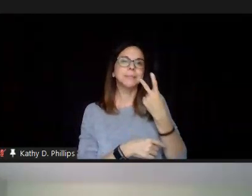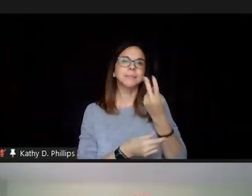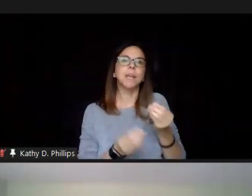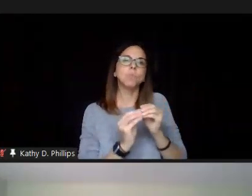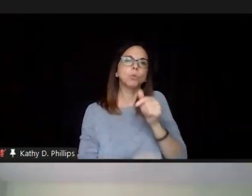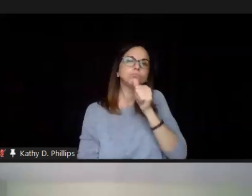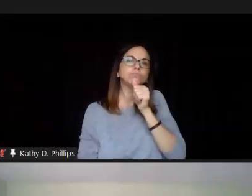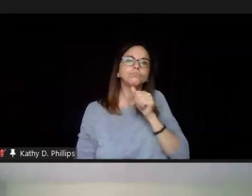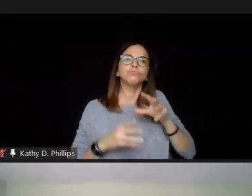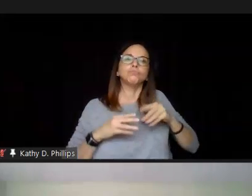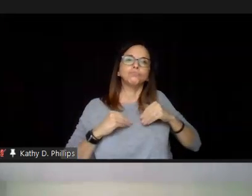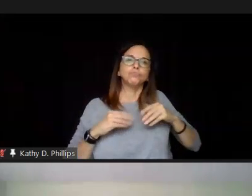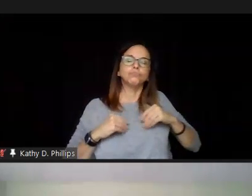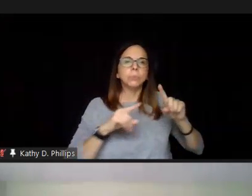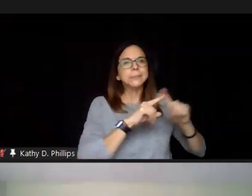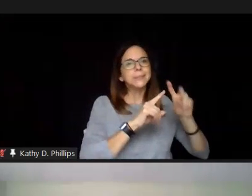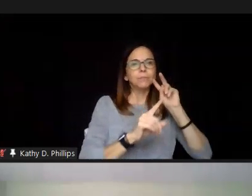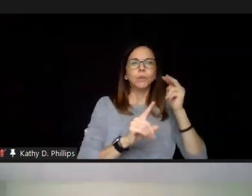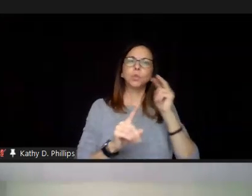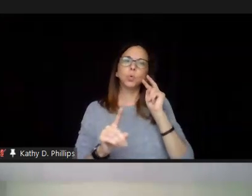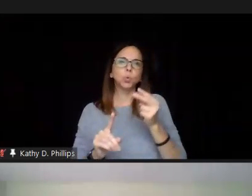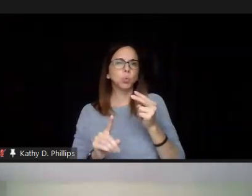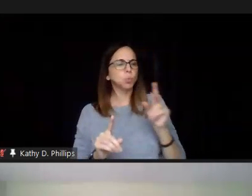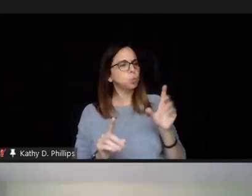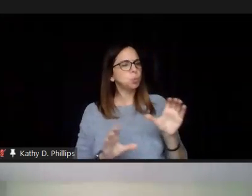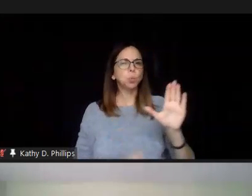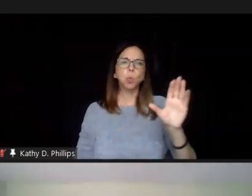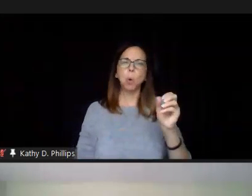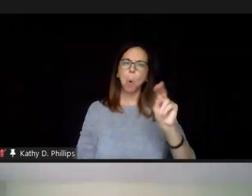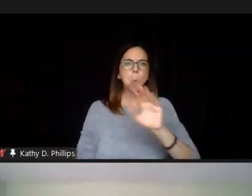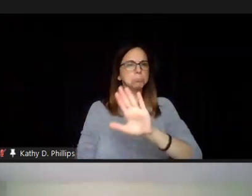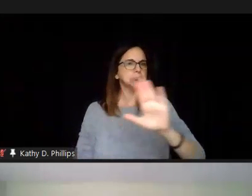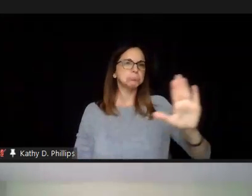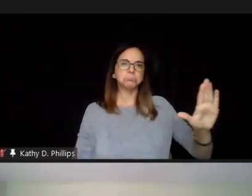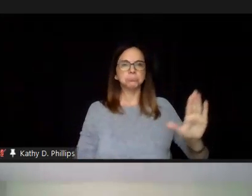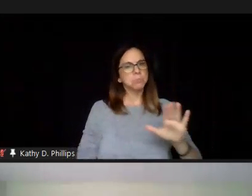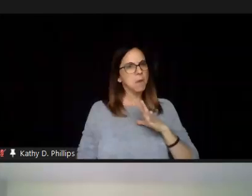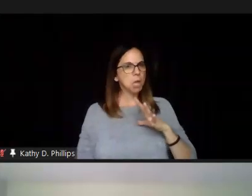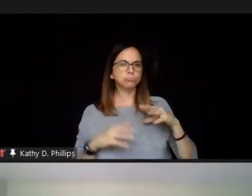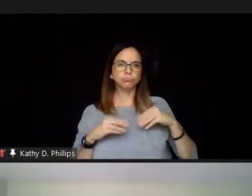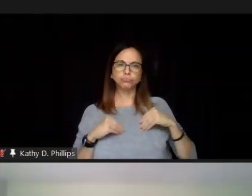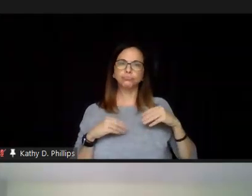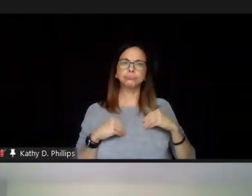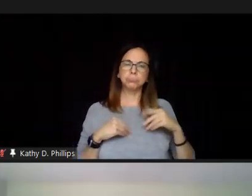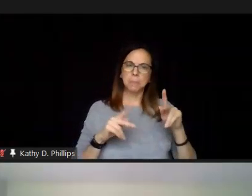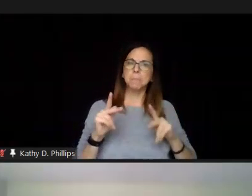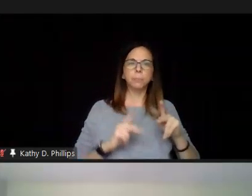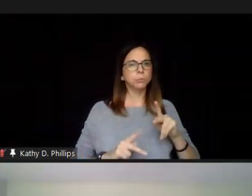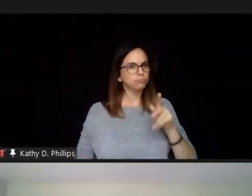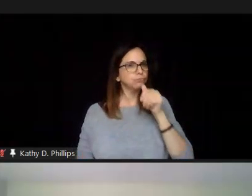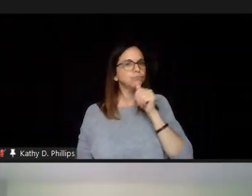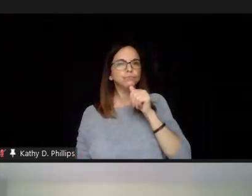for different views. Everybody, you just do what you want to do in the Mid-Atlantic, and everybody sort of tolerated